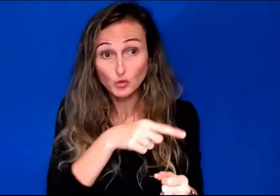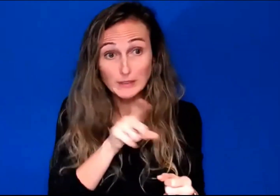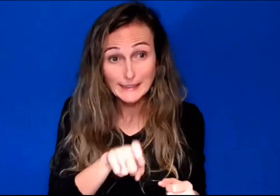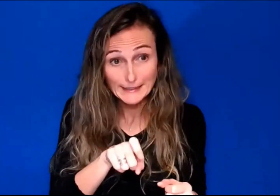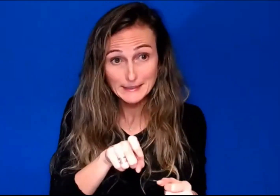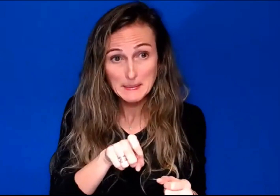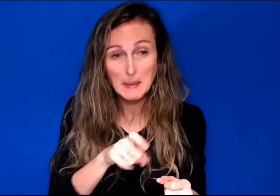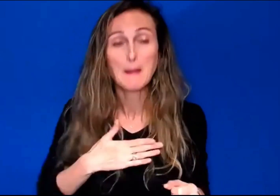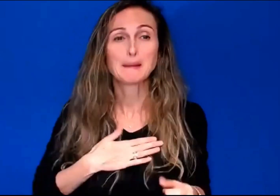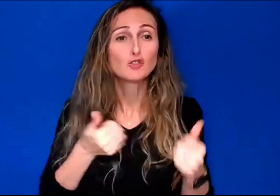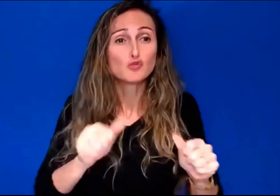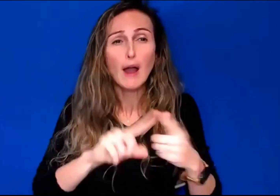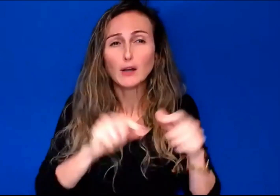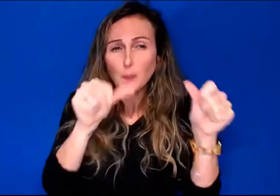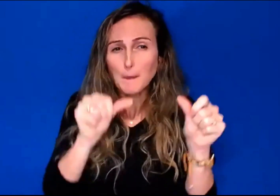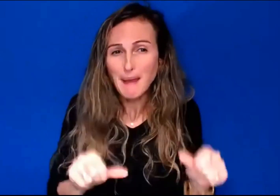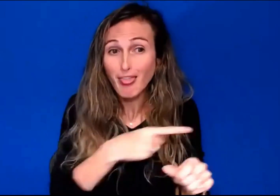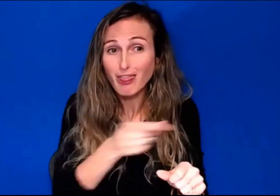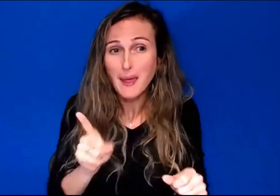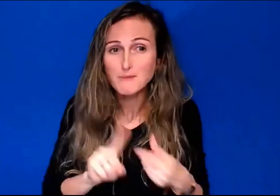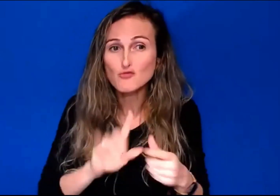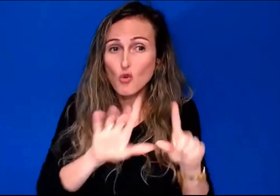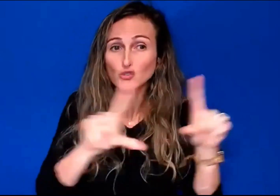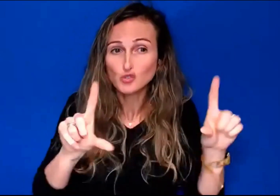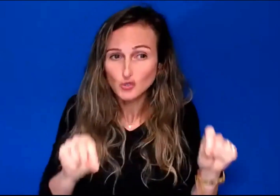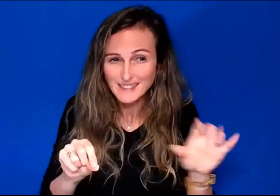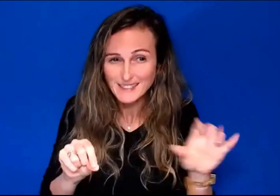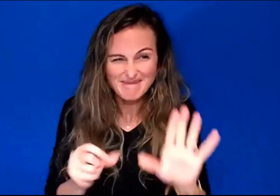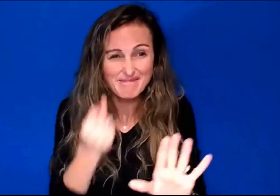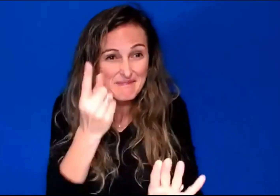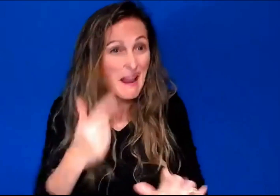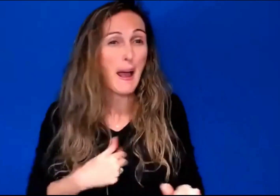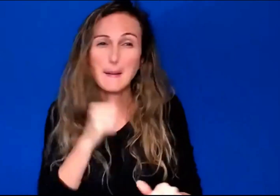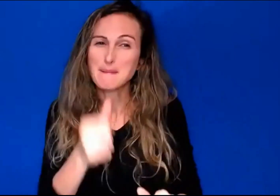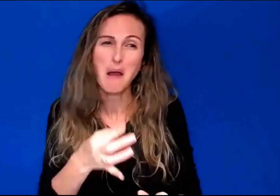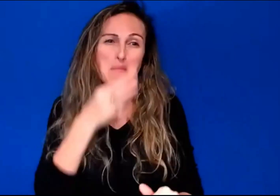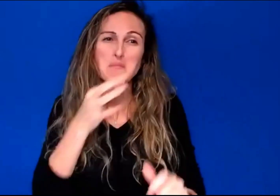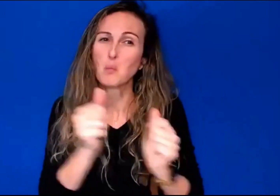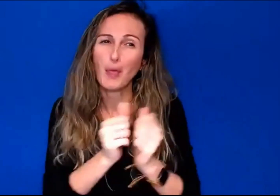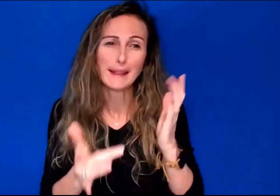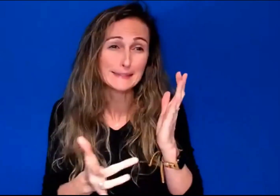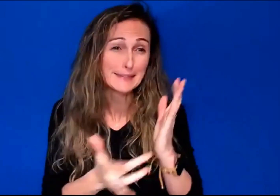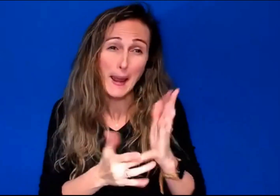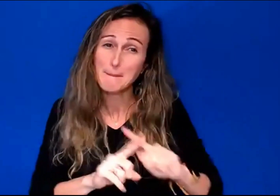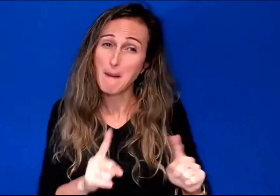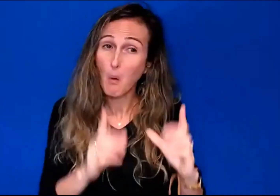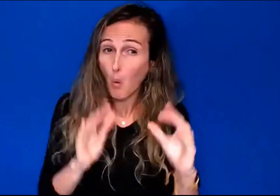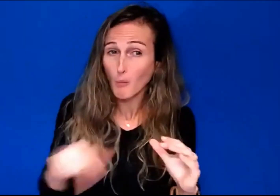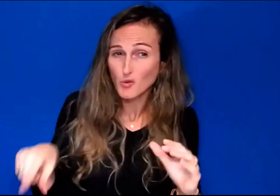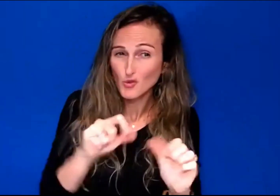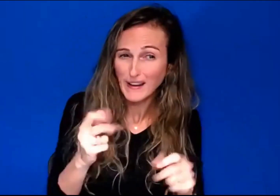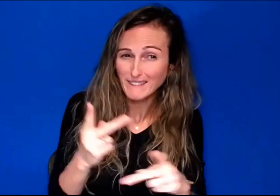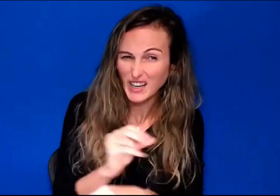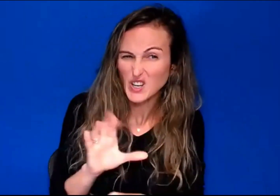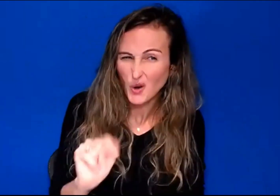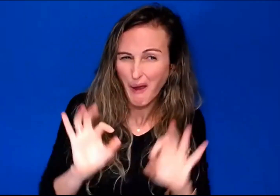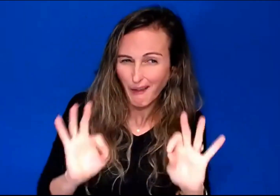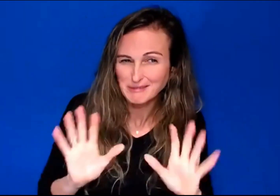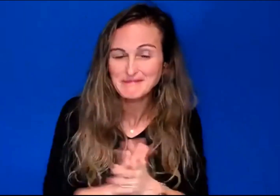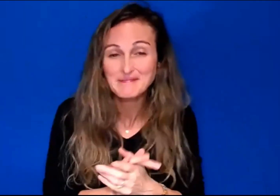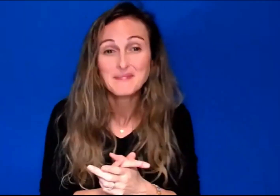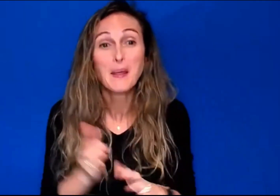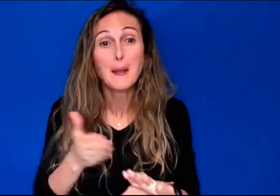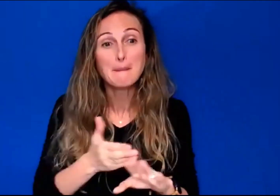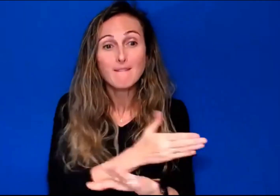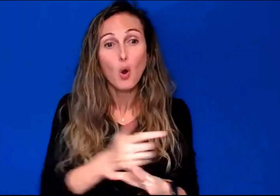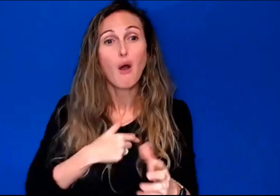handle the technology, because I am not really good at it. But yeah, and I'm before I give Anna the mic,